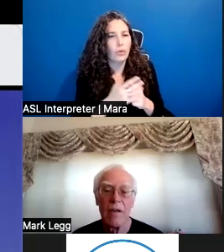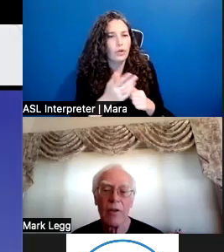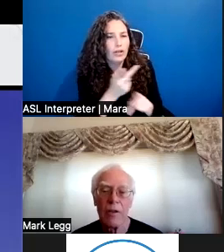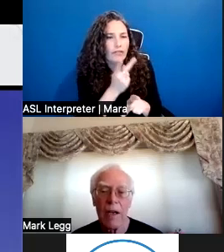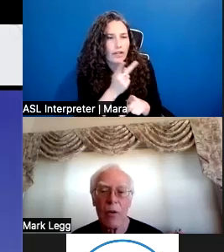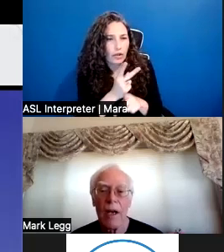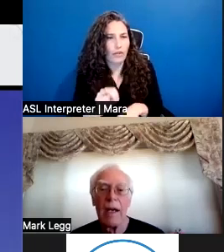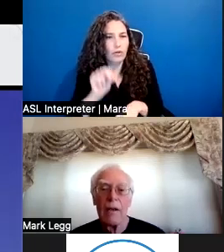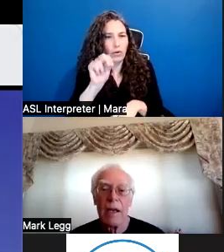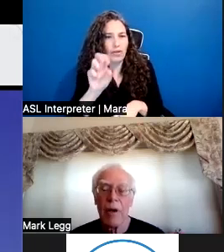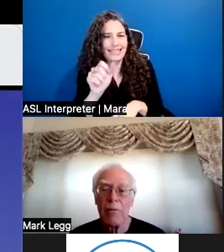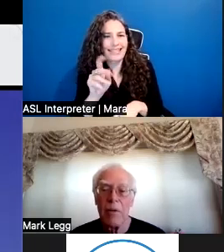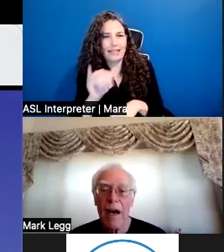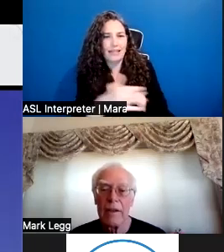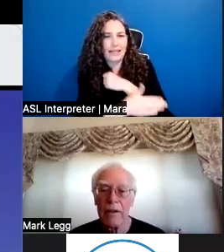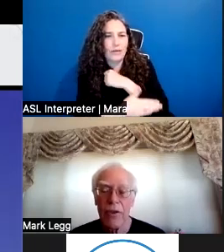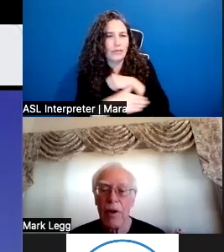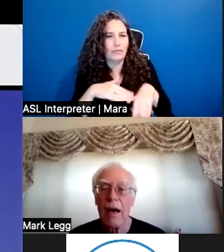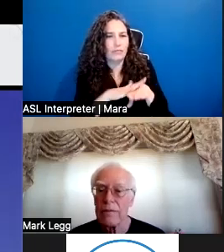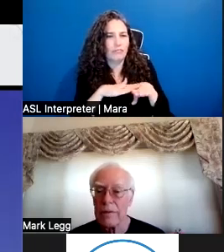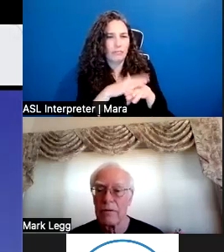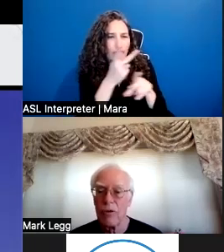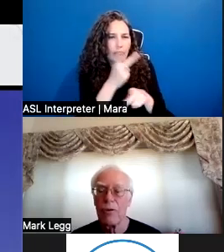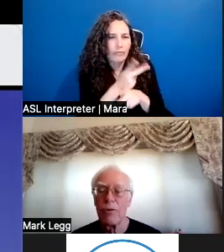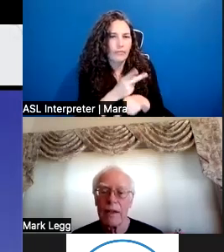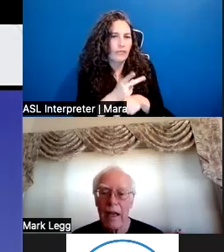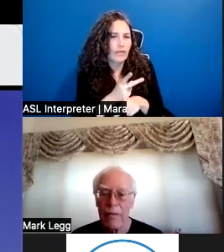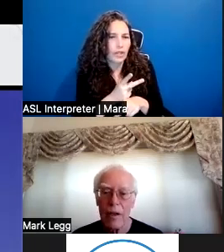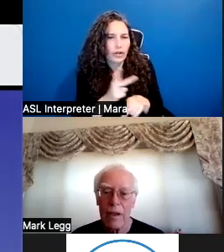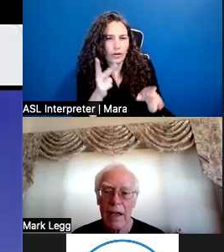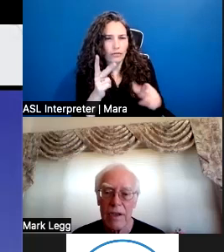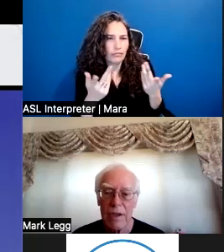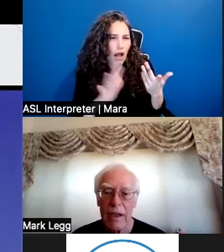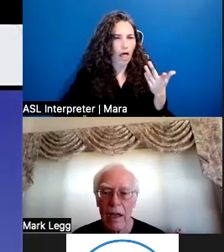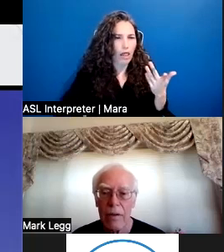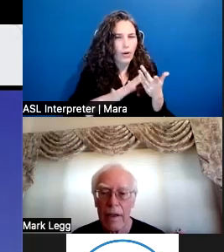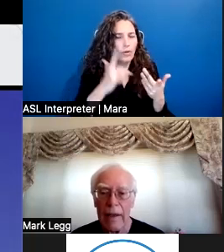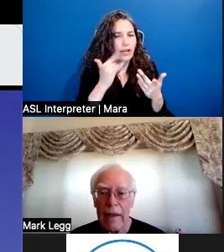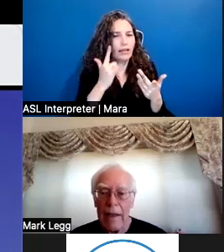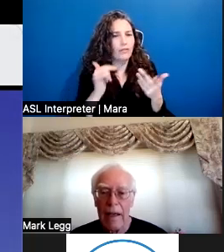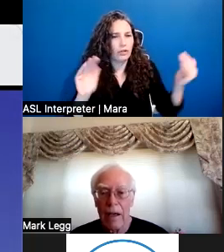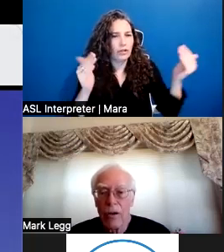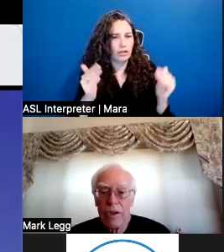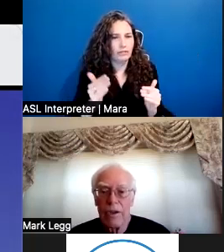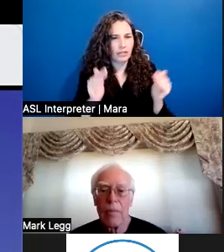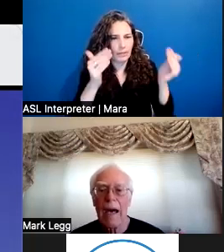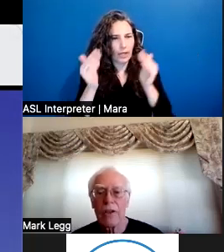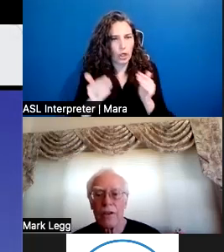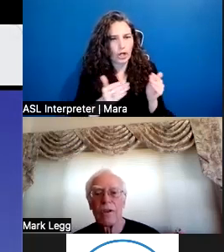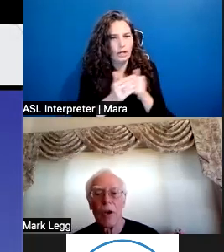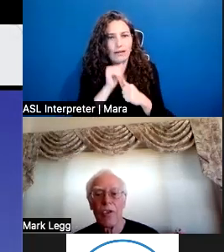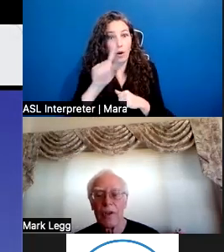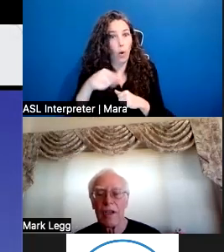been developed in greater way, can probably be found, throughout California, not just Southern California. And our local,